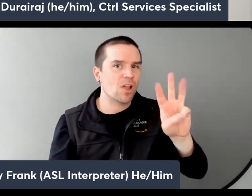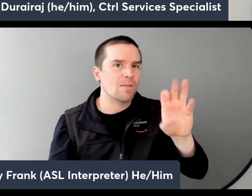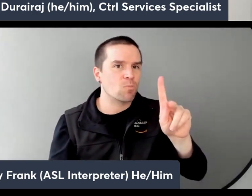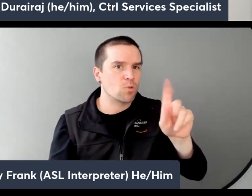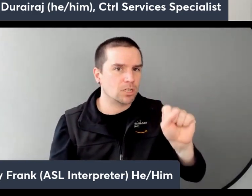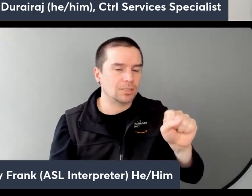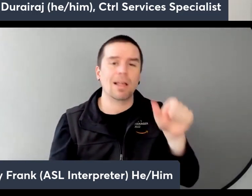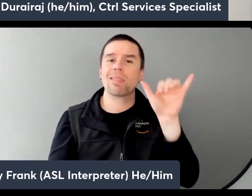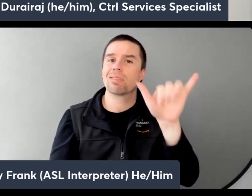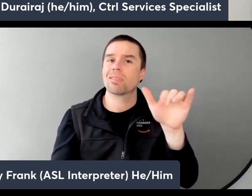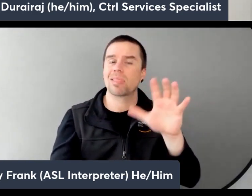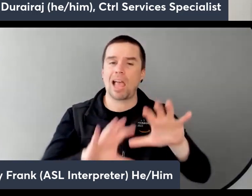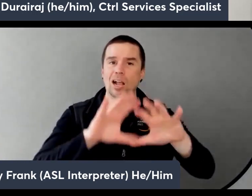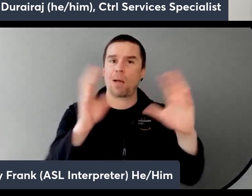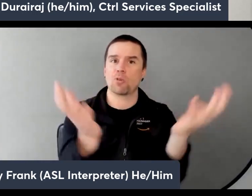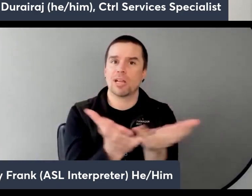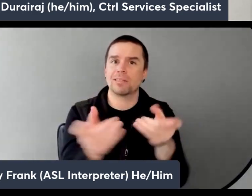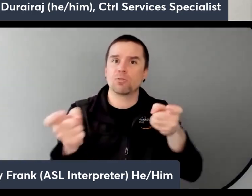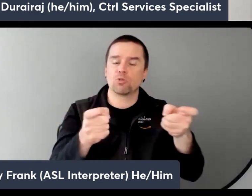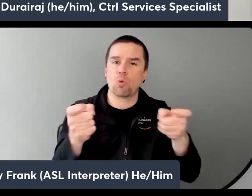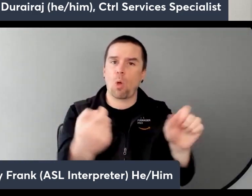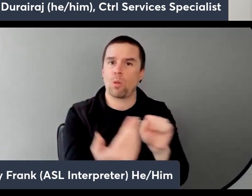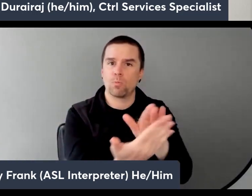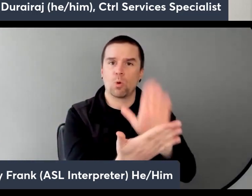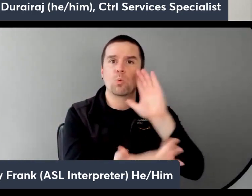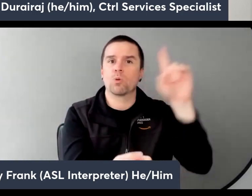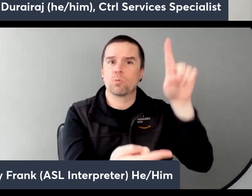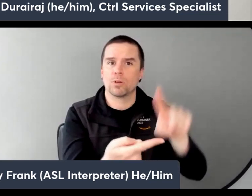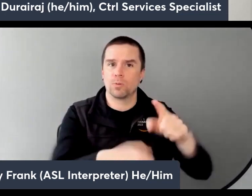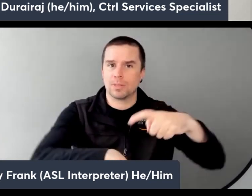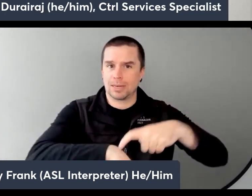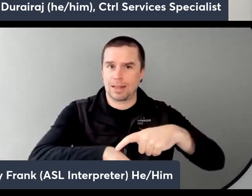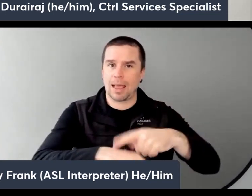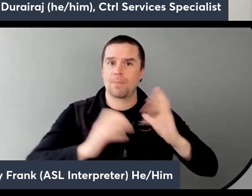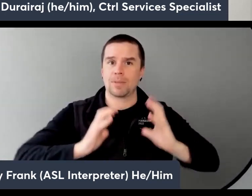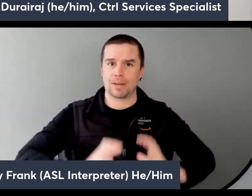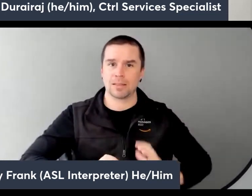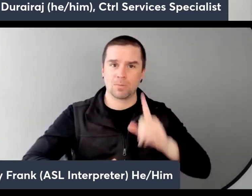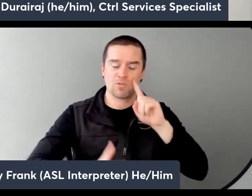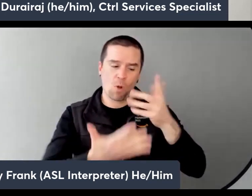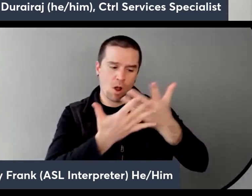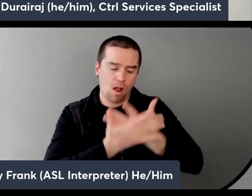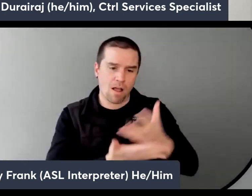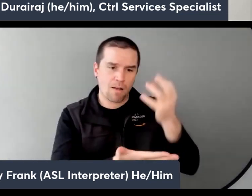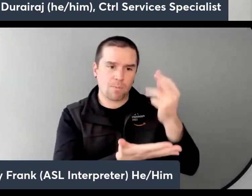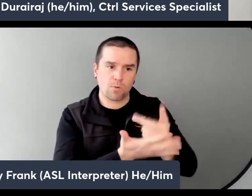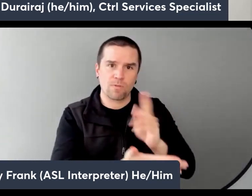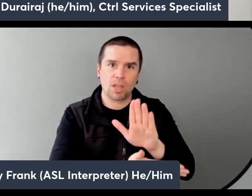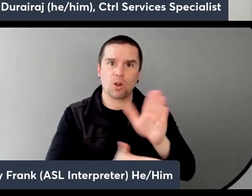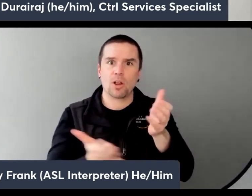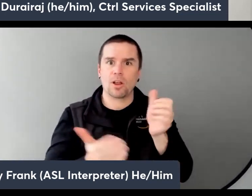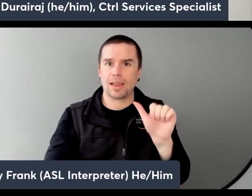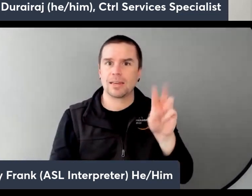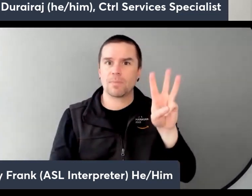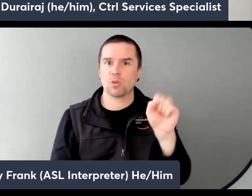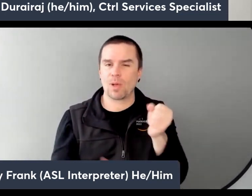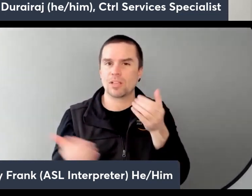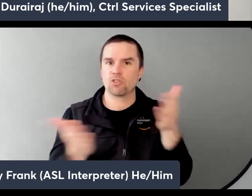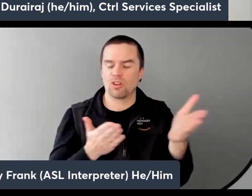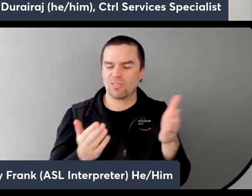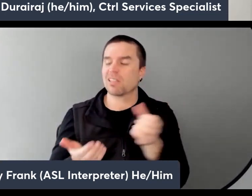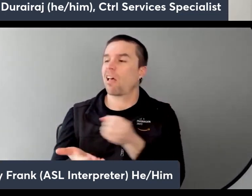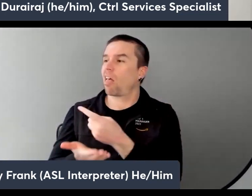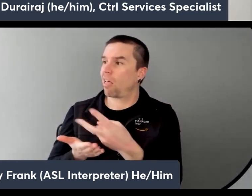reduces the time that customers take to vet a new AWS service from weeks to minutes. And we do that